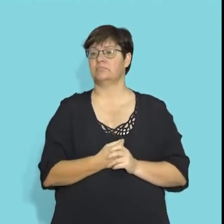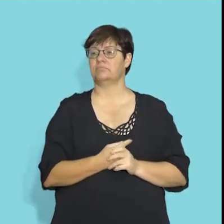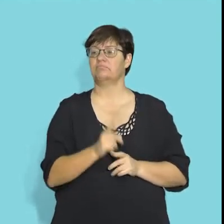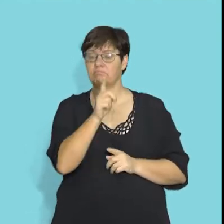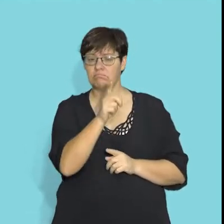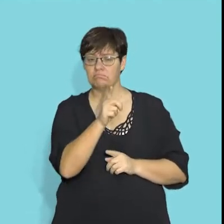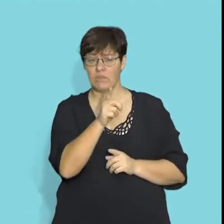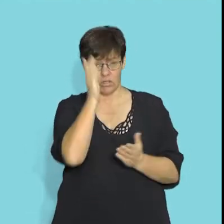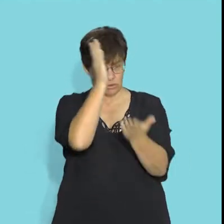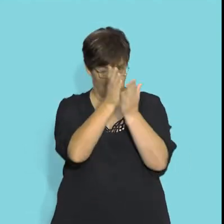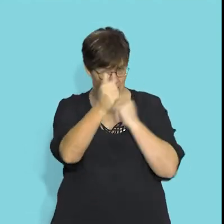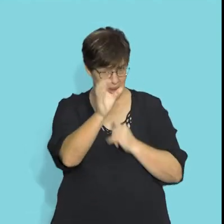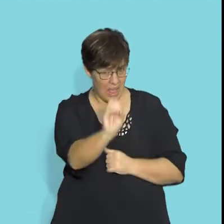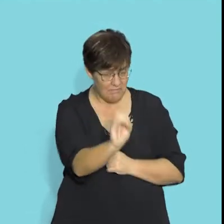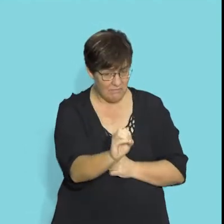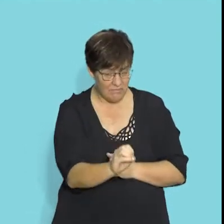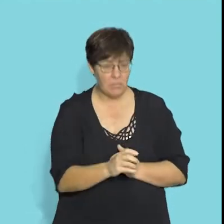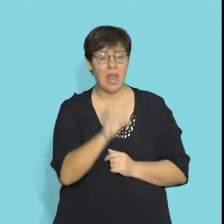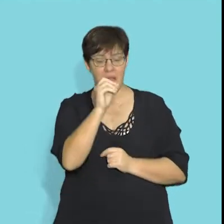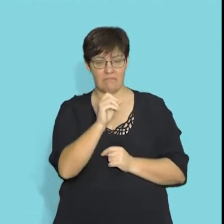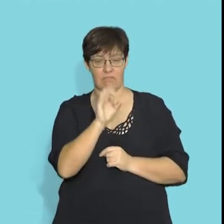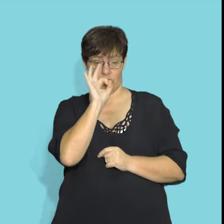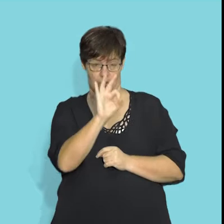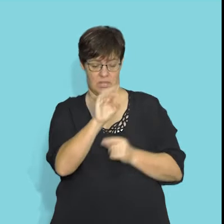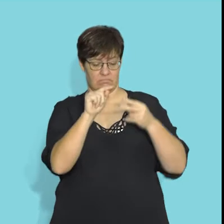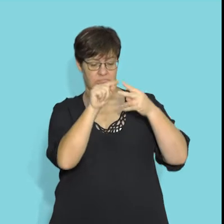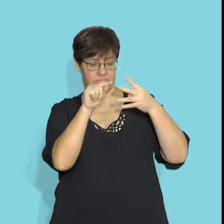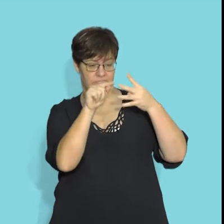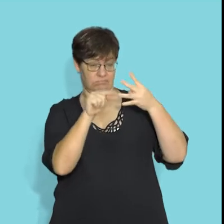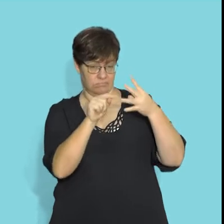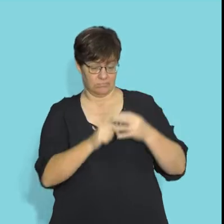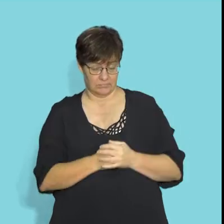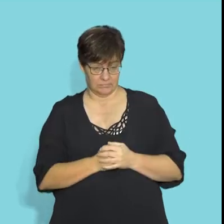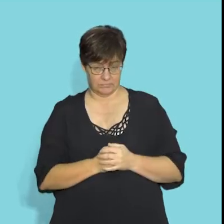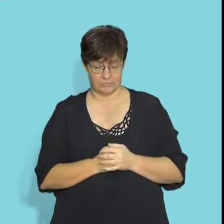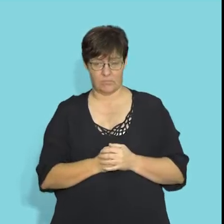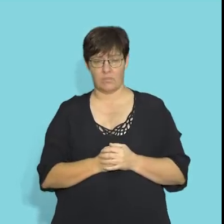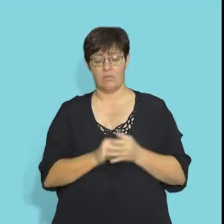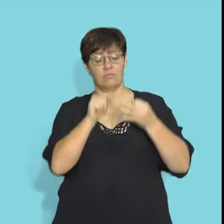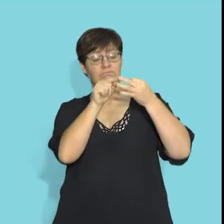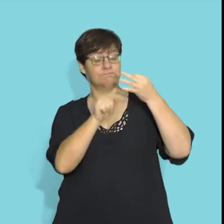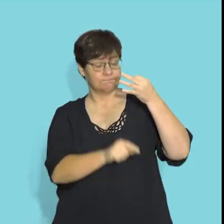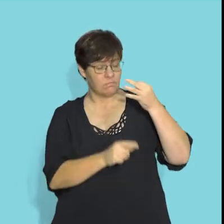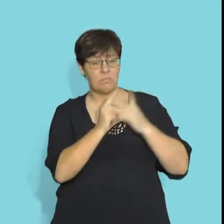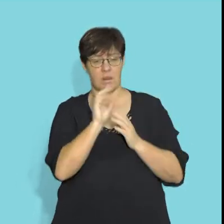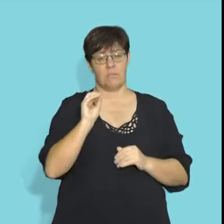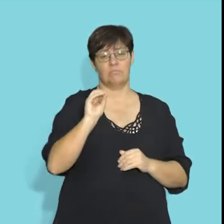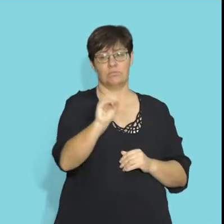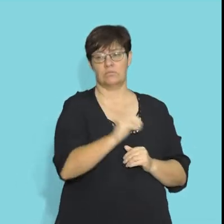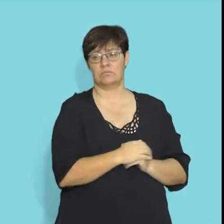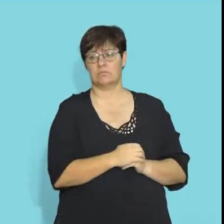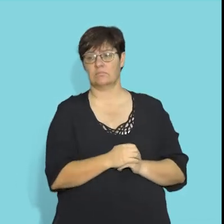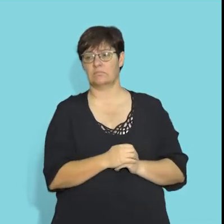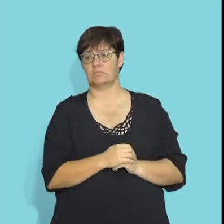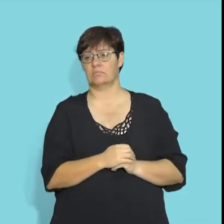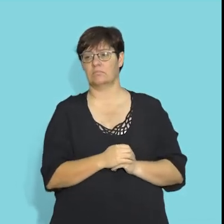points lie on a straight line? So I've got 3 points here. And so all I'm going to do is I'm going to work out the gradient. Oh, sorry,